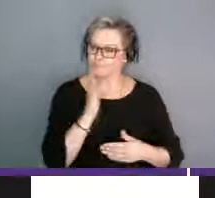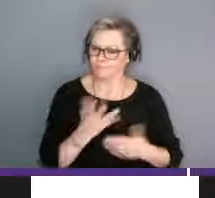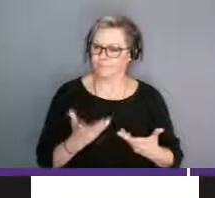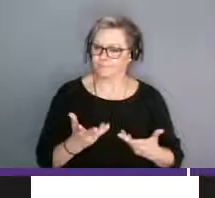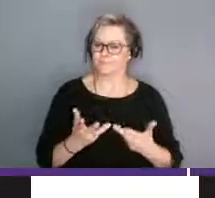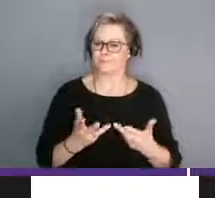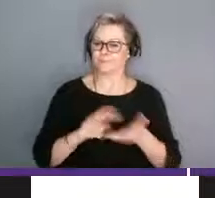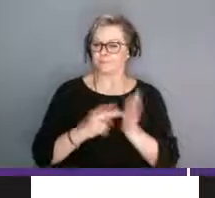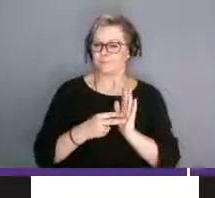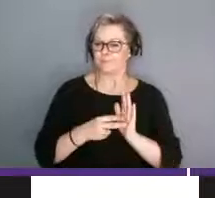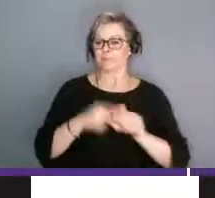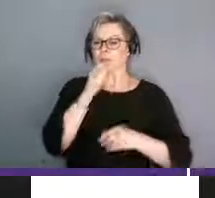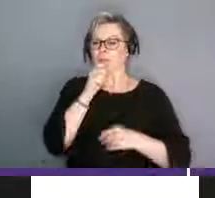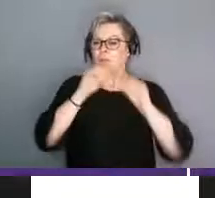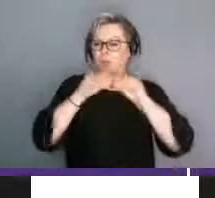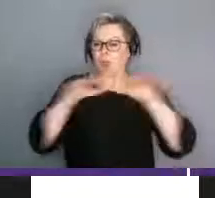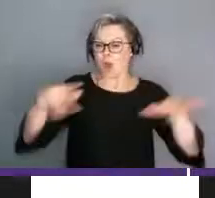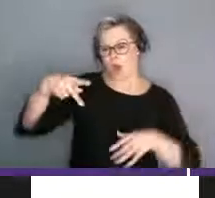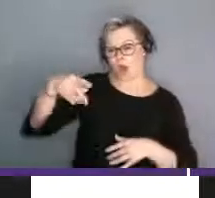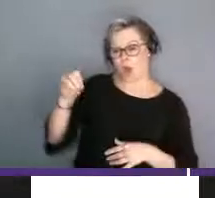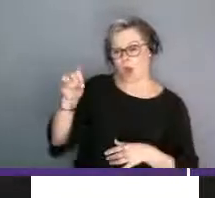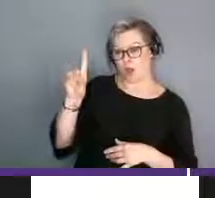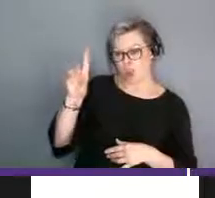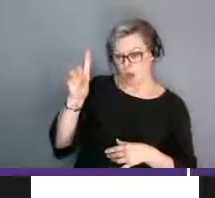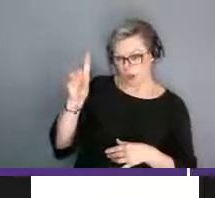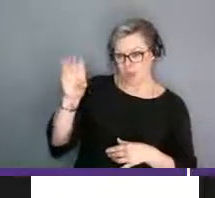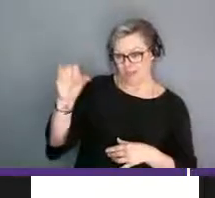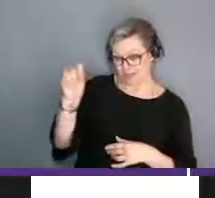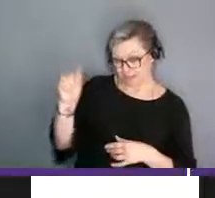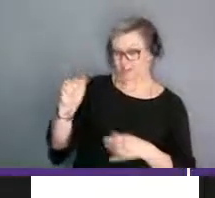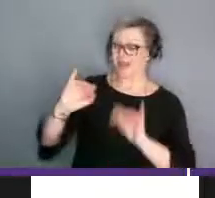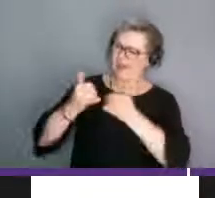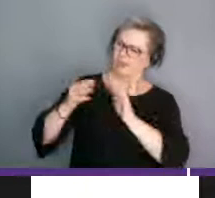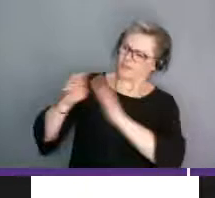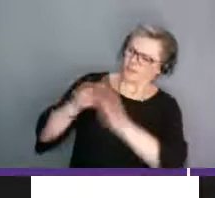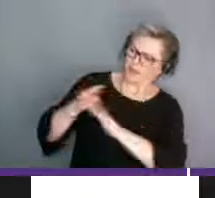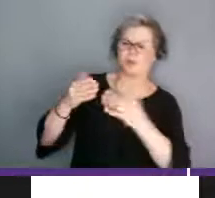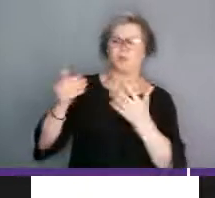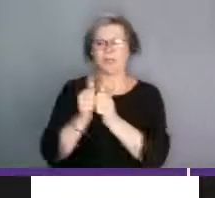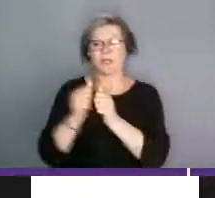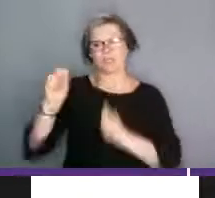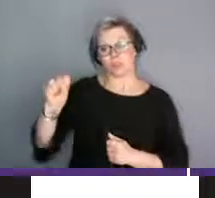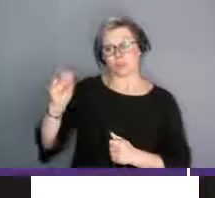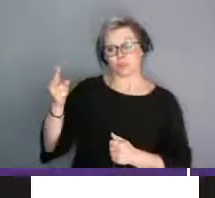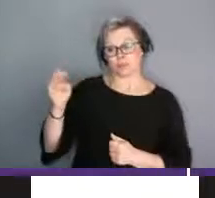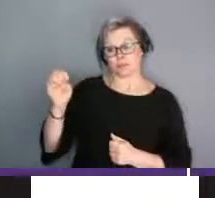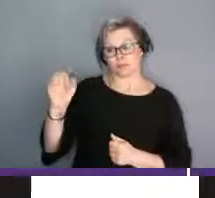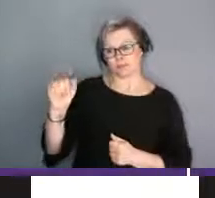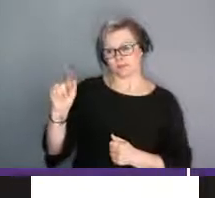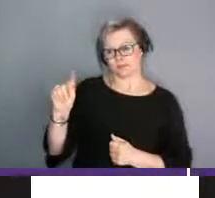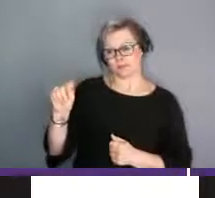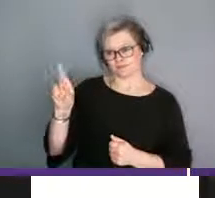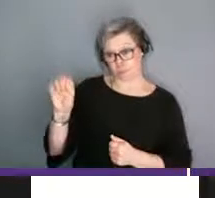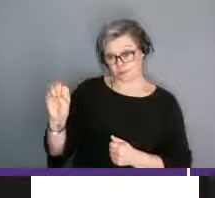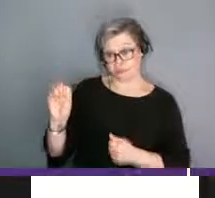around the podcast and the development of the podcast through the Sheater company. There'll be audio clips that will be played, so